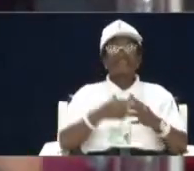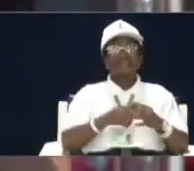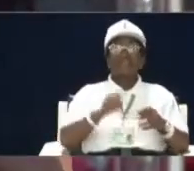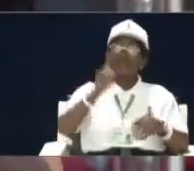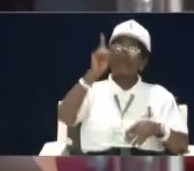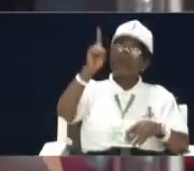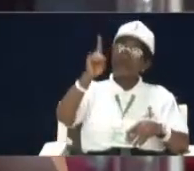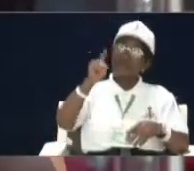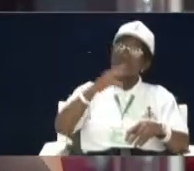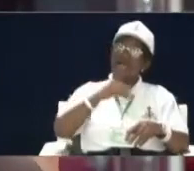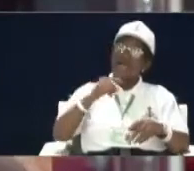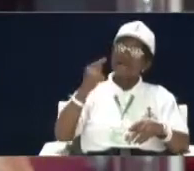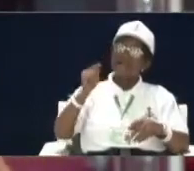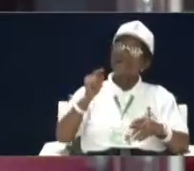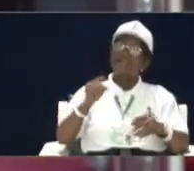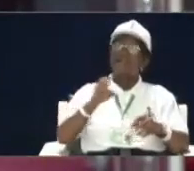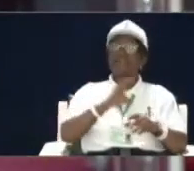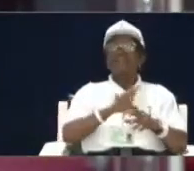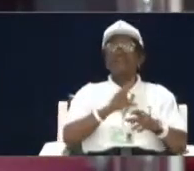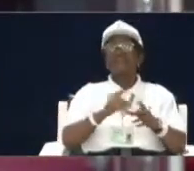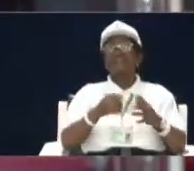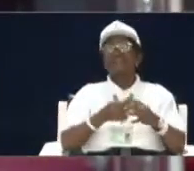And the church started growing.